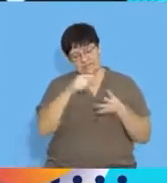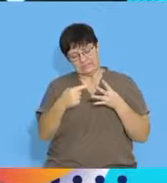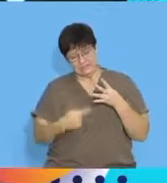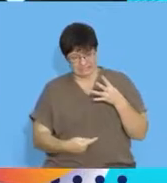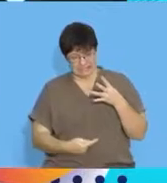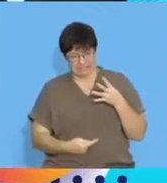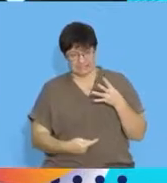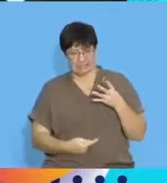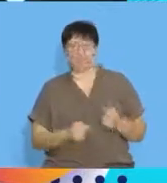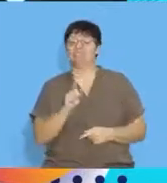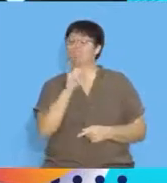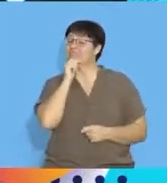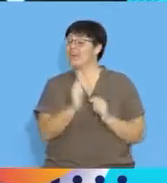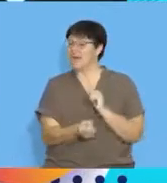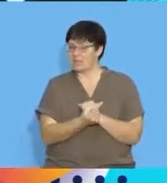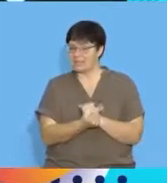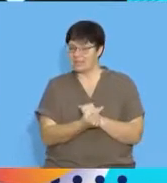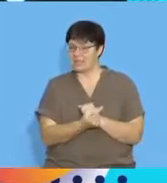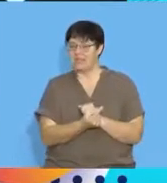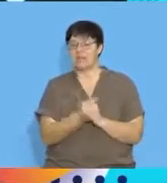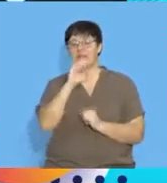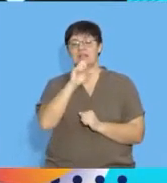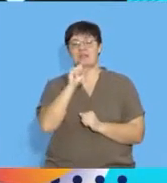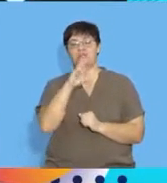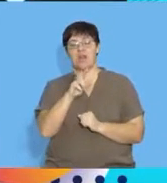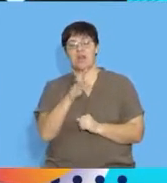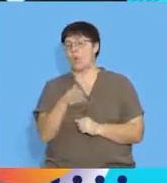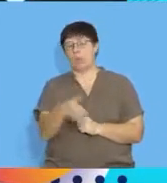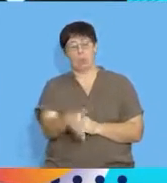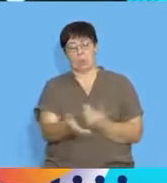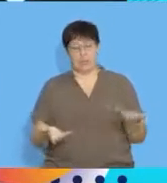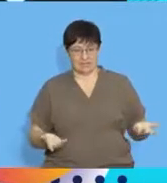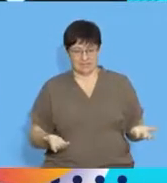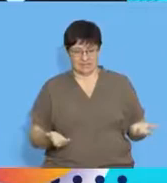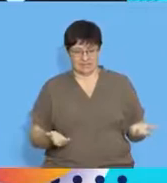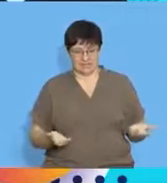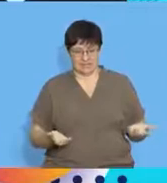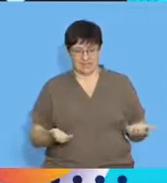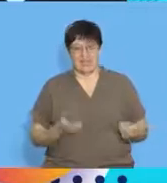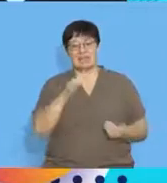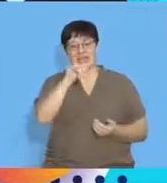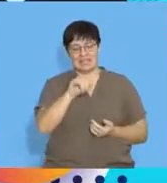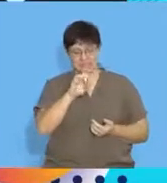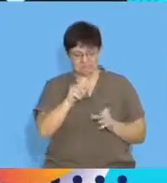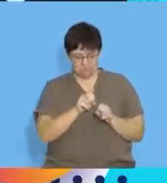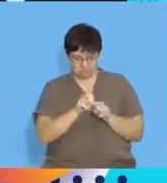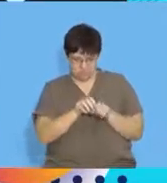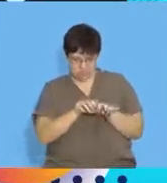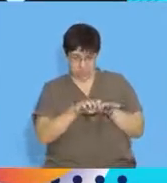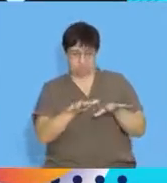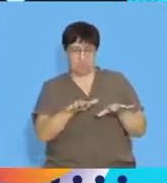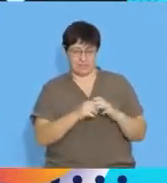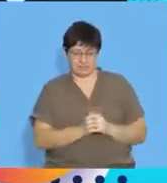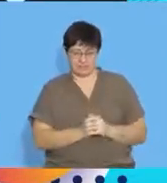what happens is the bacteria isn't there anymore and the yeast grows. And if we call